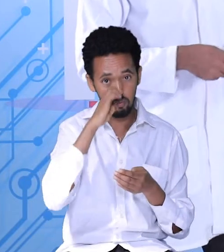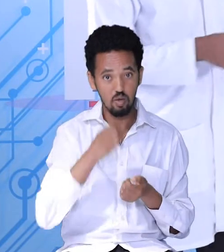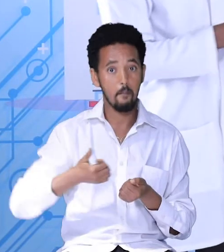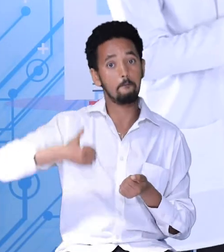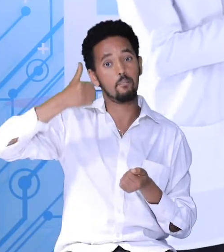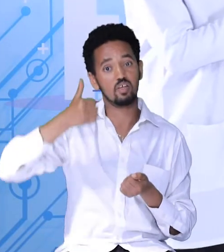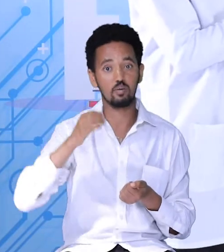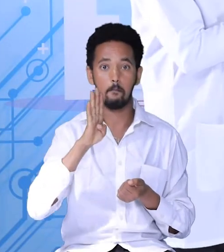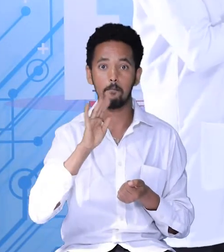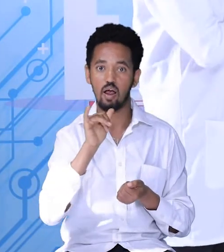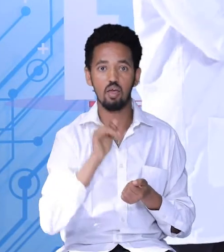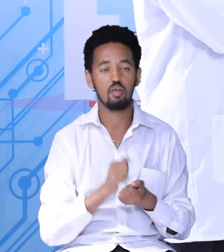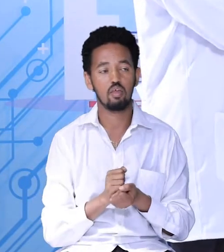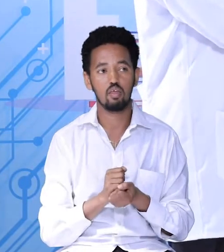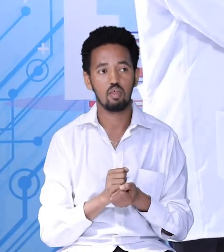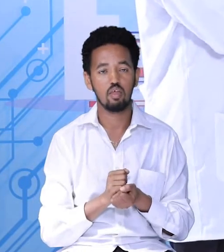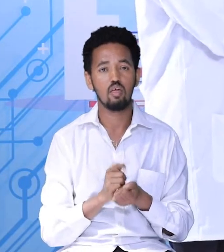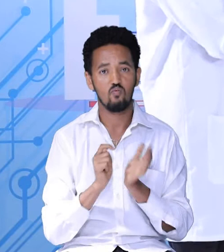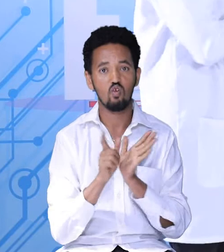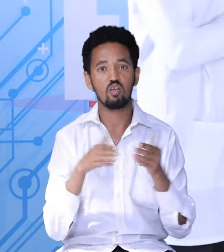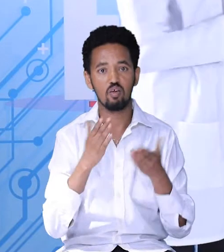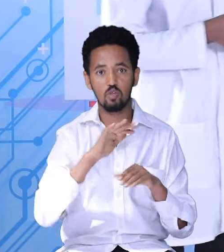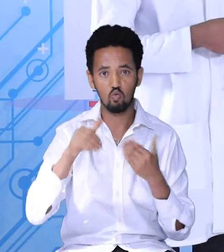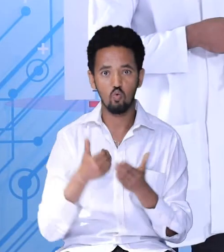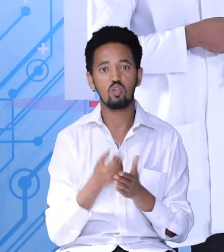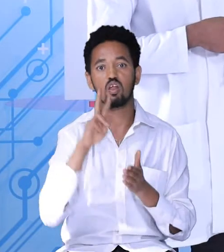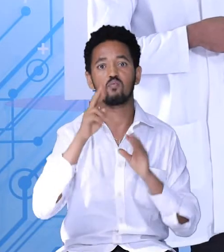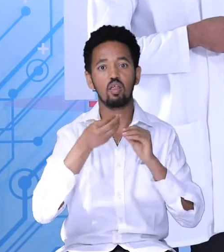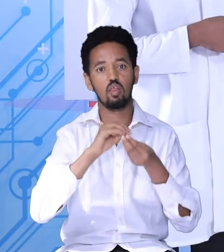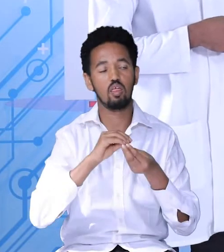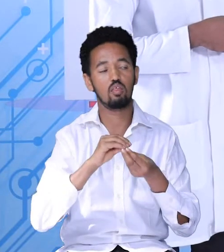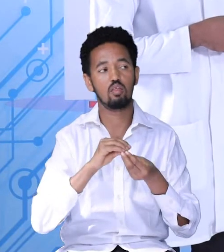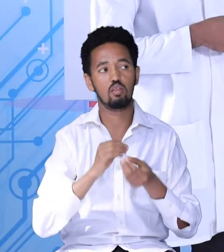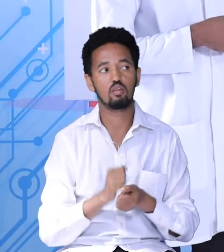by, for example, total fertility rate.